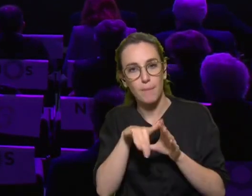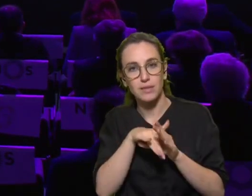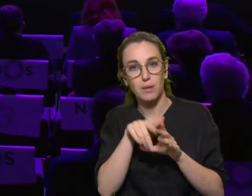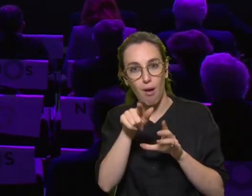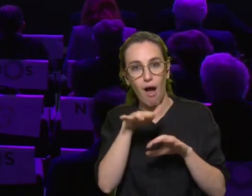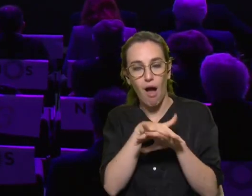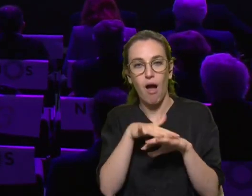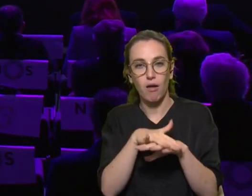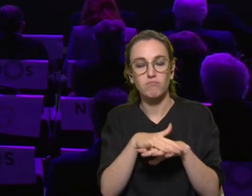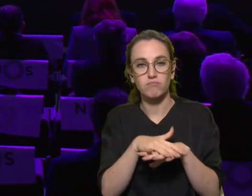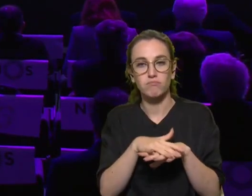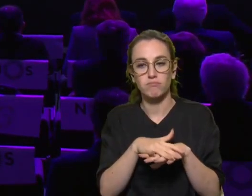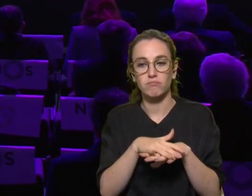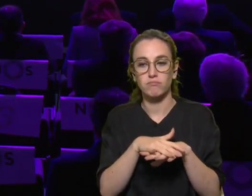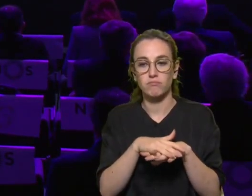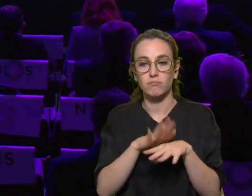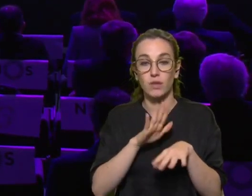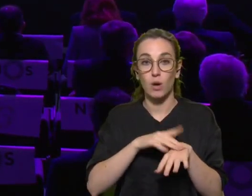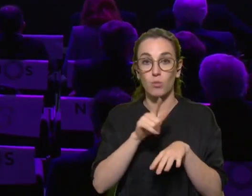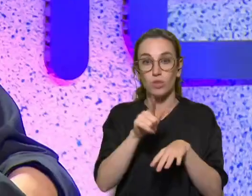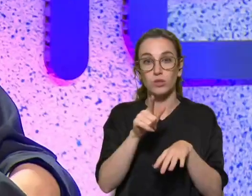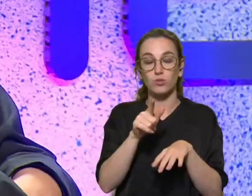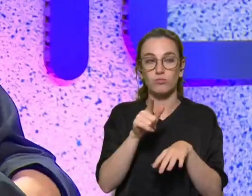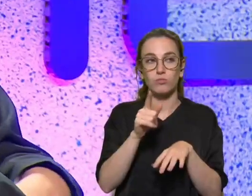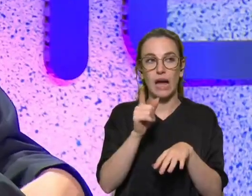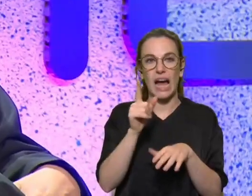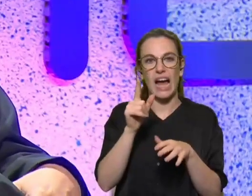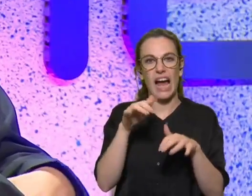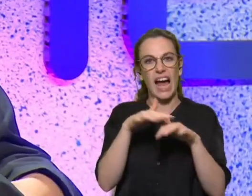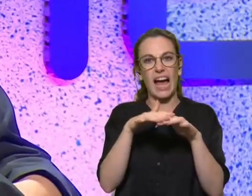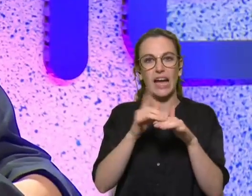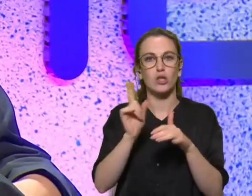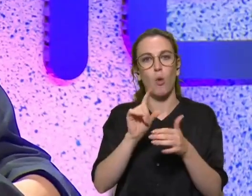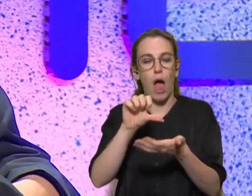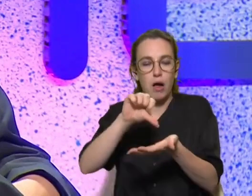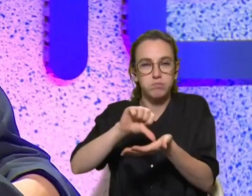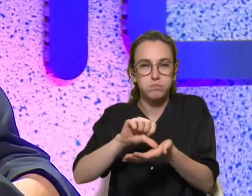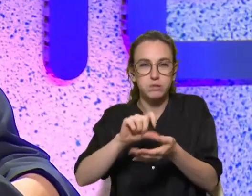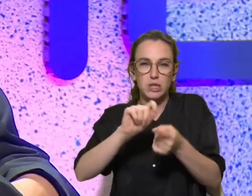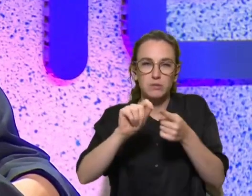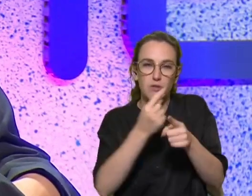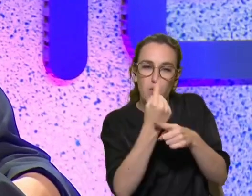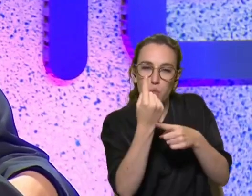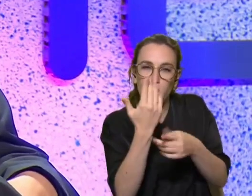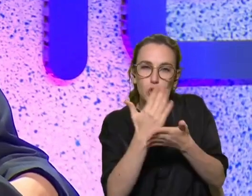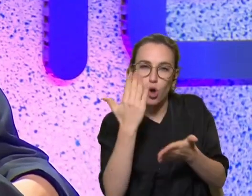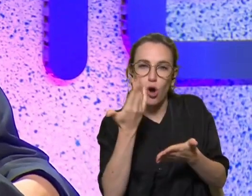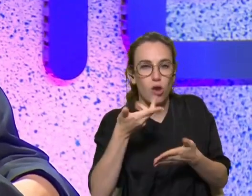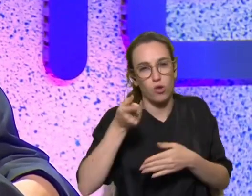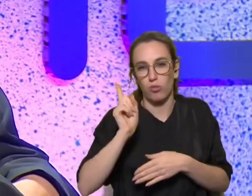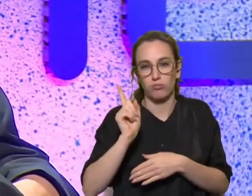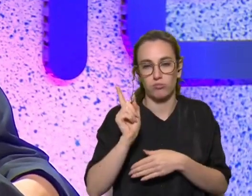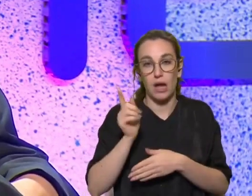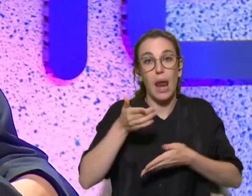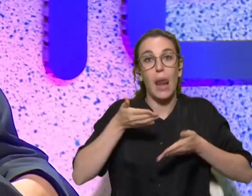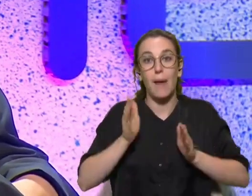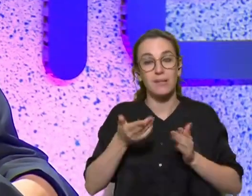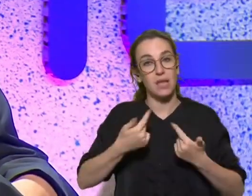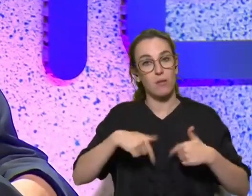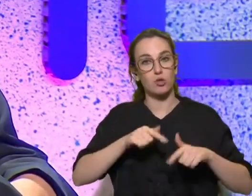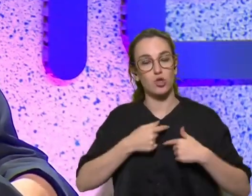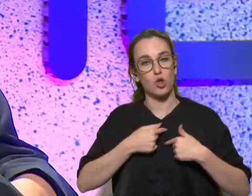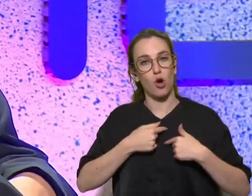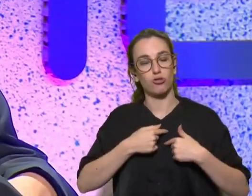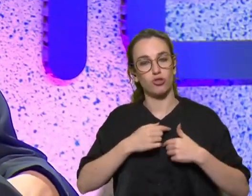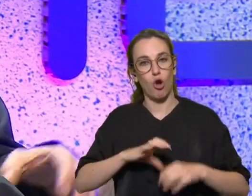are willing to participate in this network. And that's why the network is decentralized. We have to have,